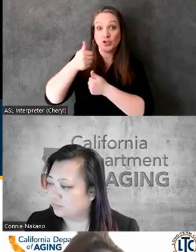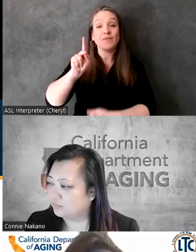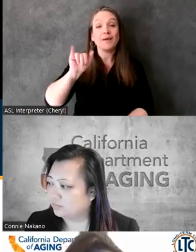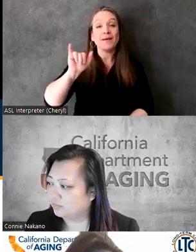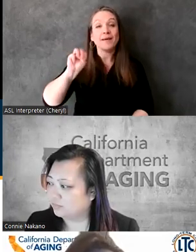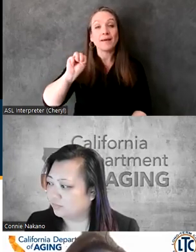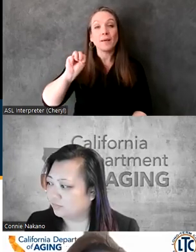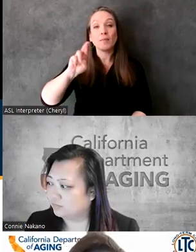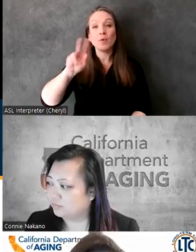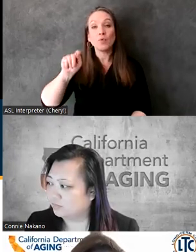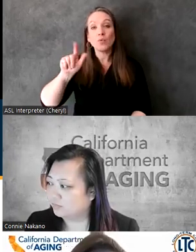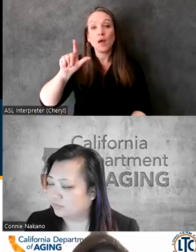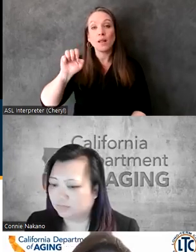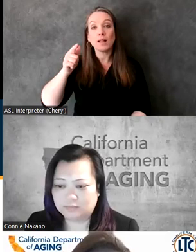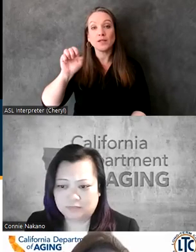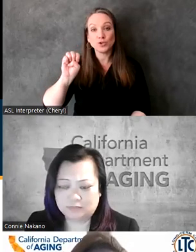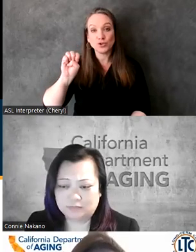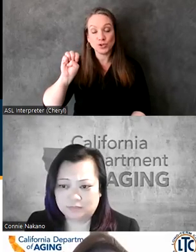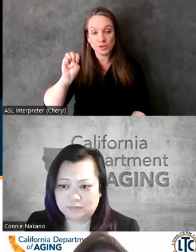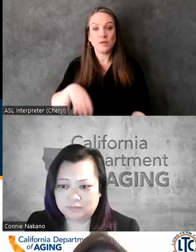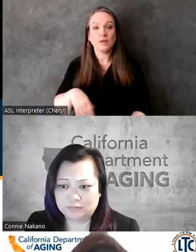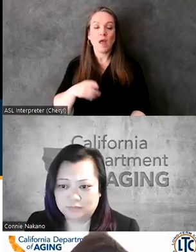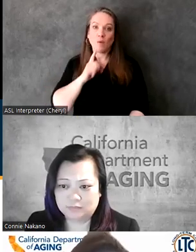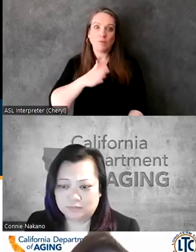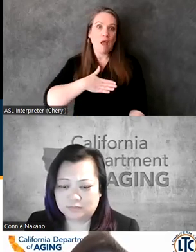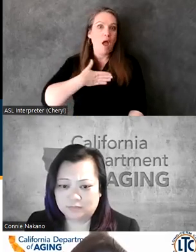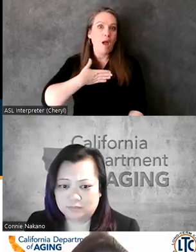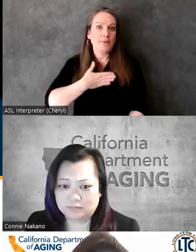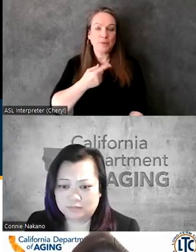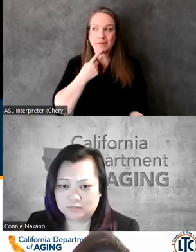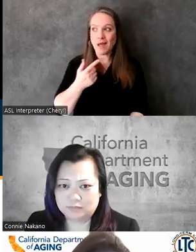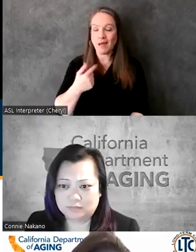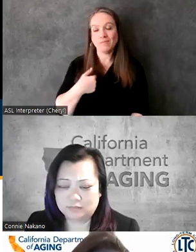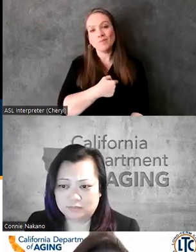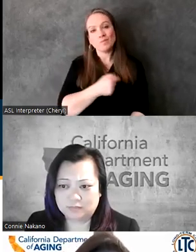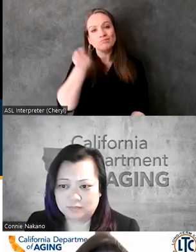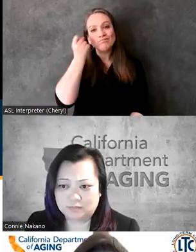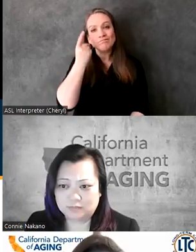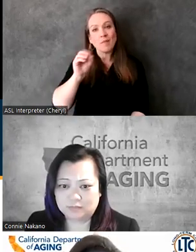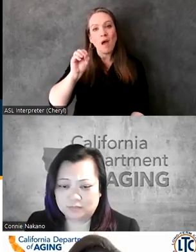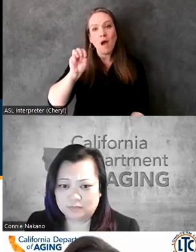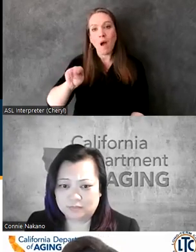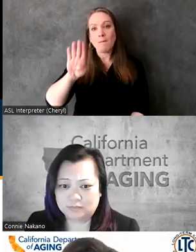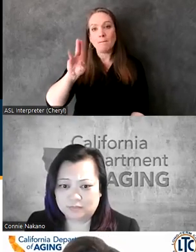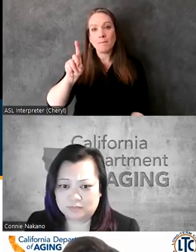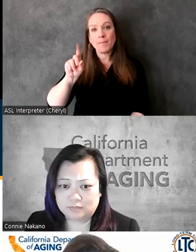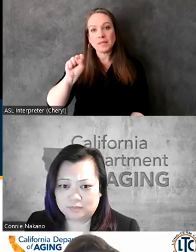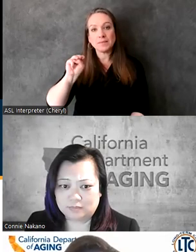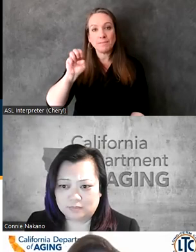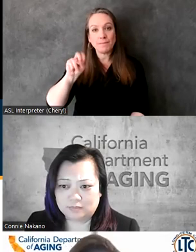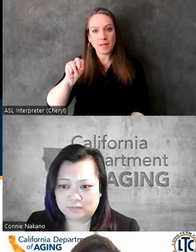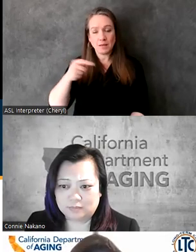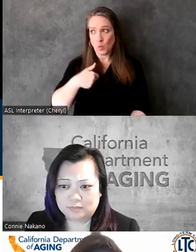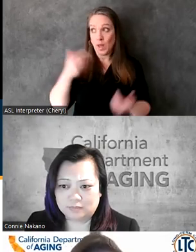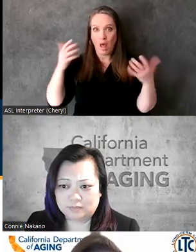and really glad to say, because we also understand that the ombudsmen are already going into facilities, and